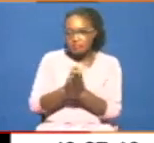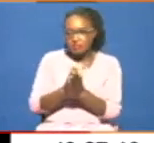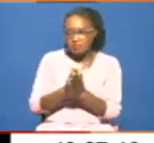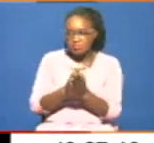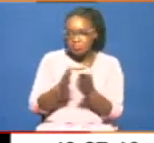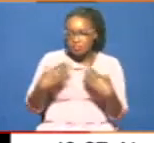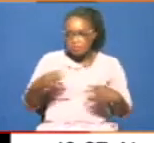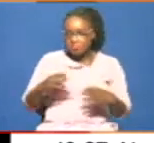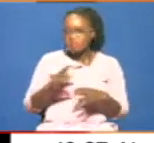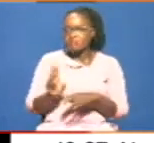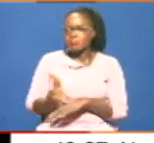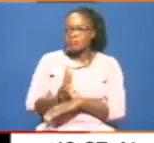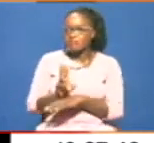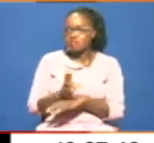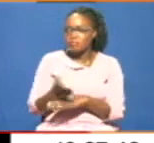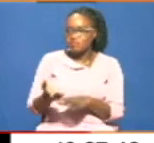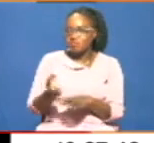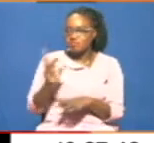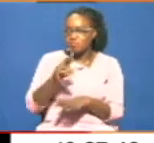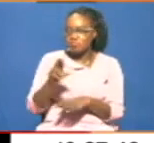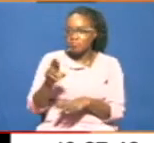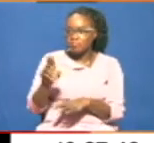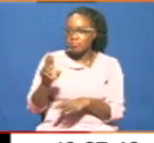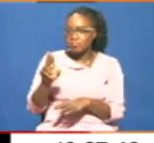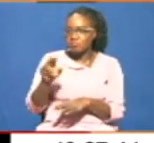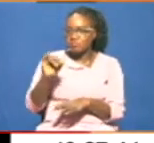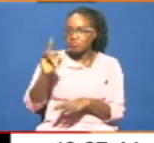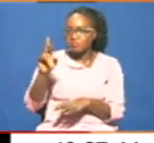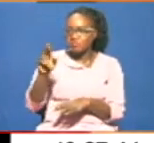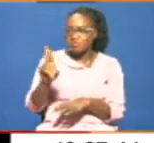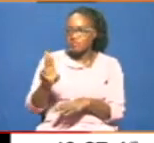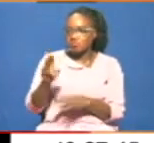And we've tried our best to keep